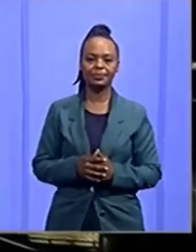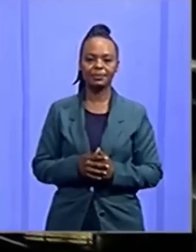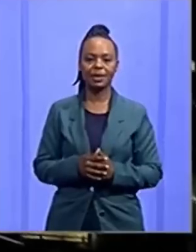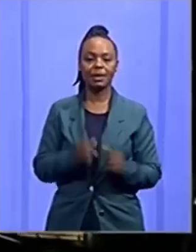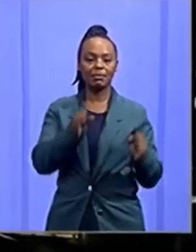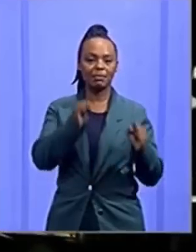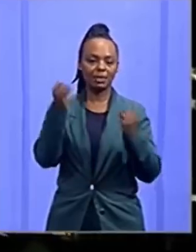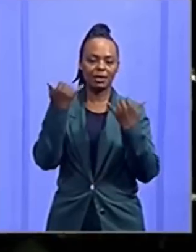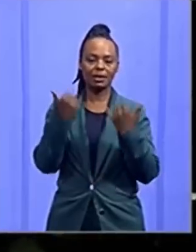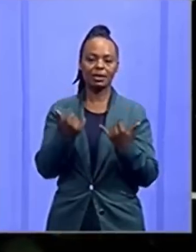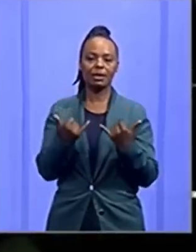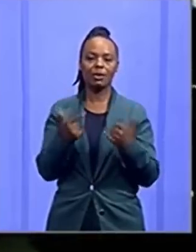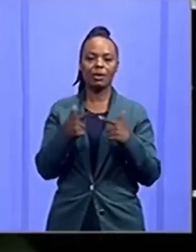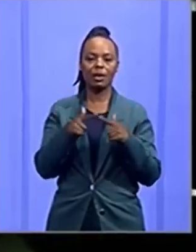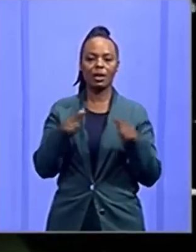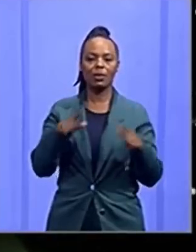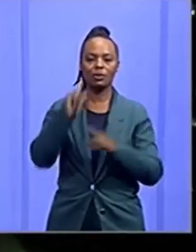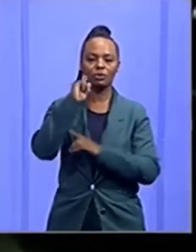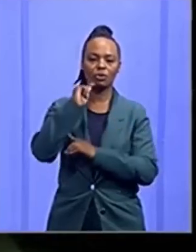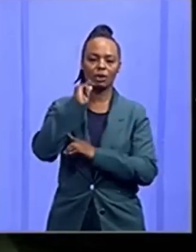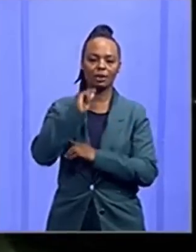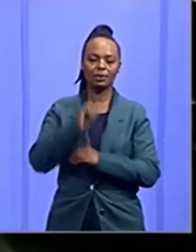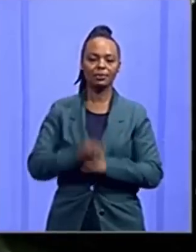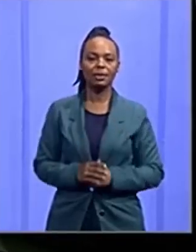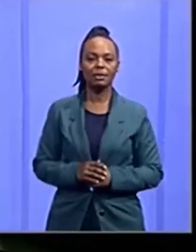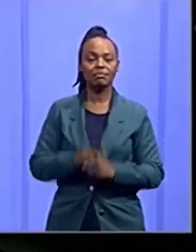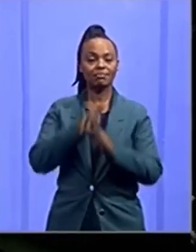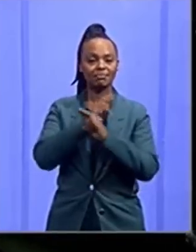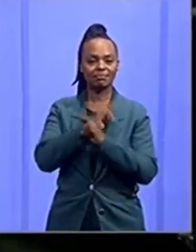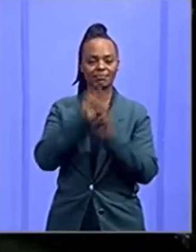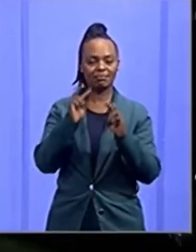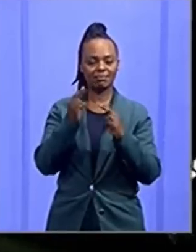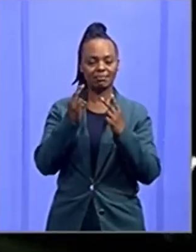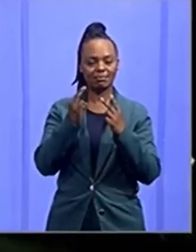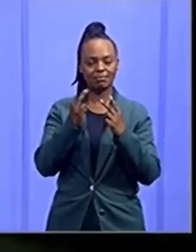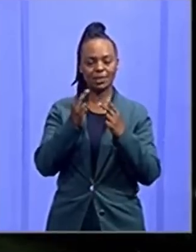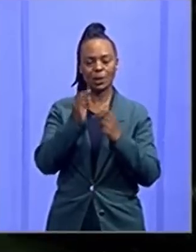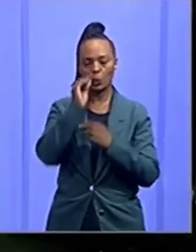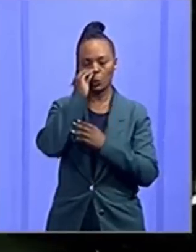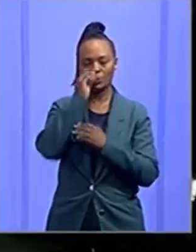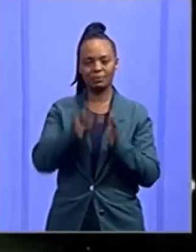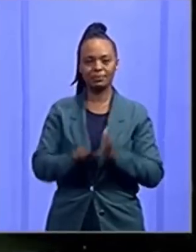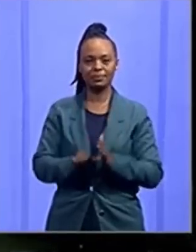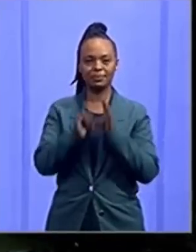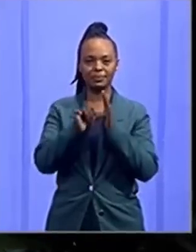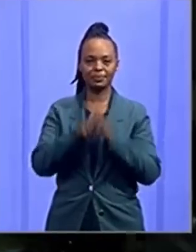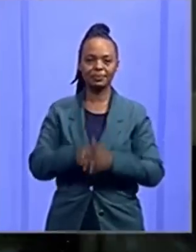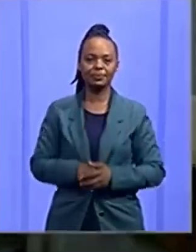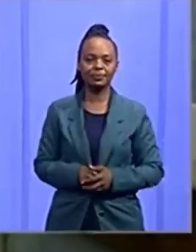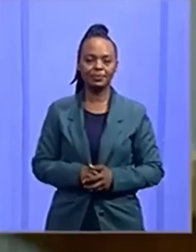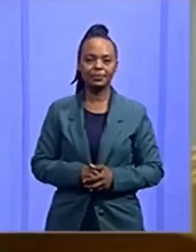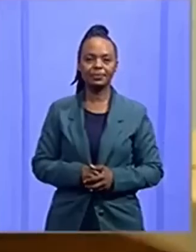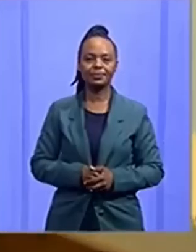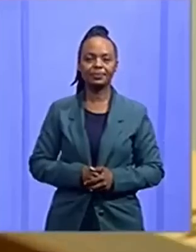go tlisetsa kgaso ya dikgang tsa Setswana. A di ketle mmogo ka tshedimosetso.